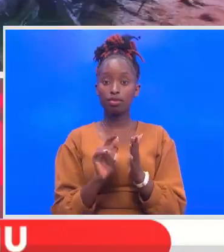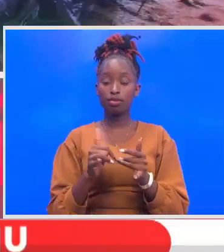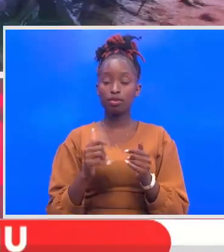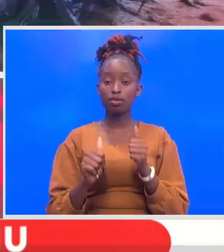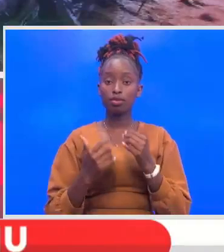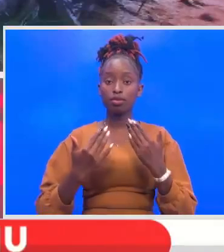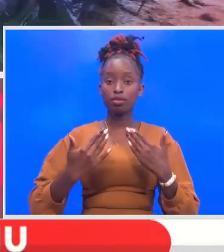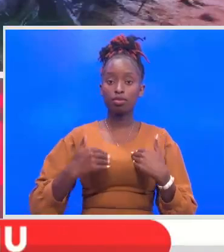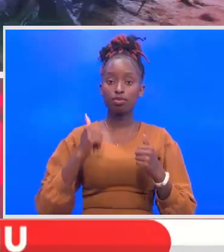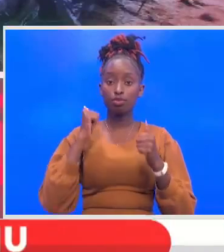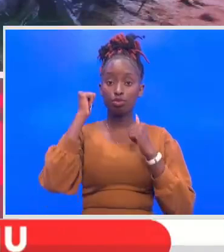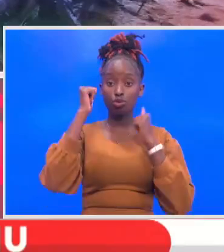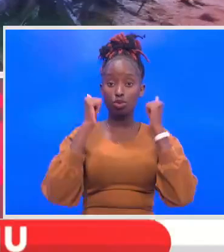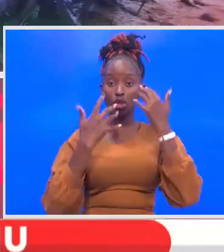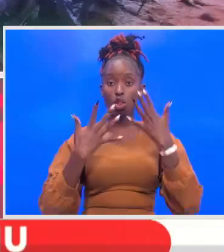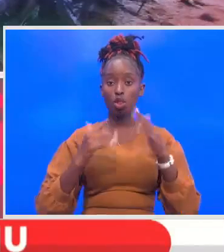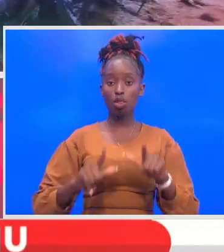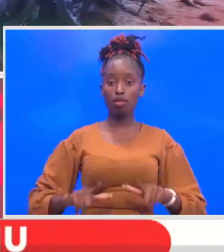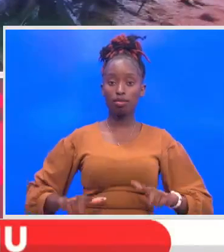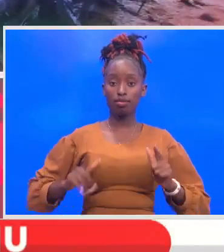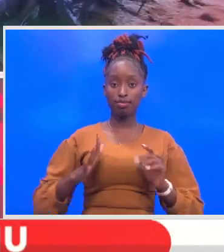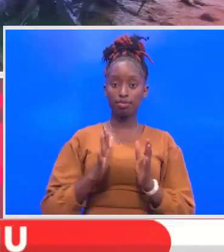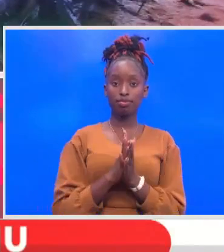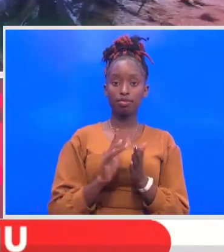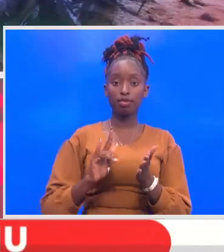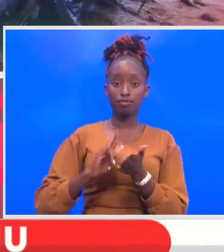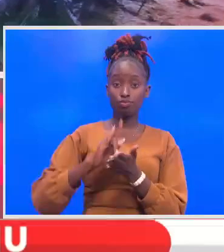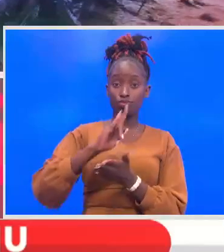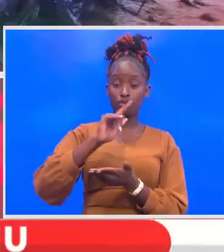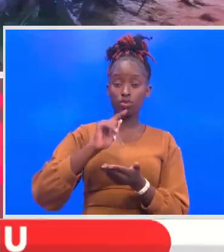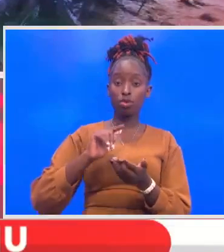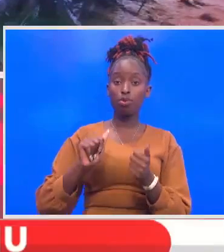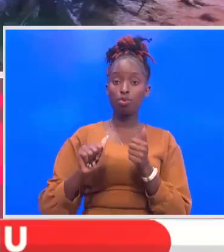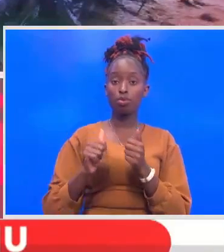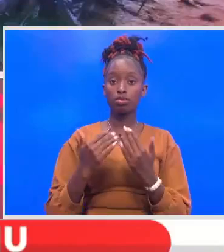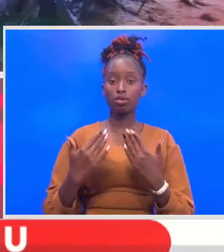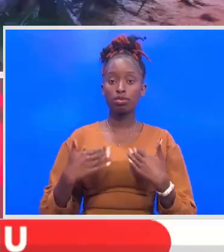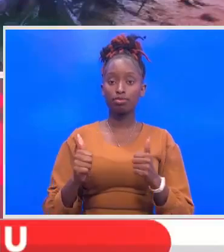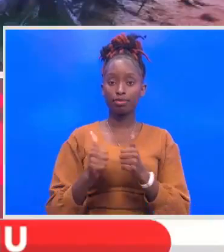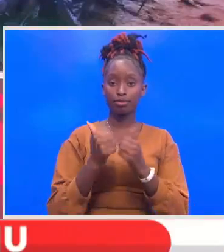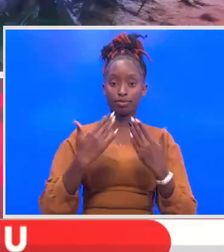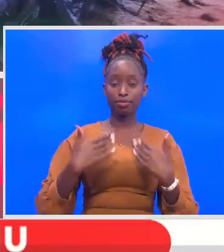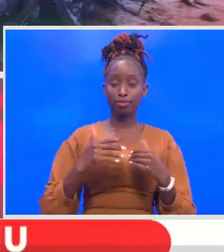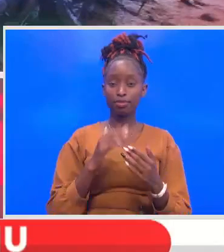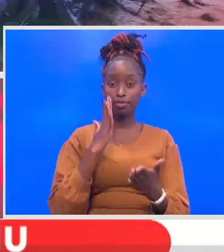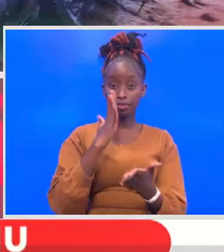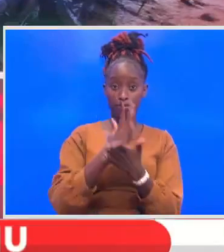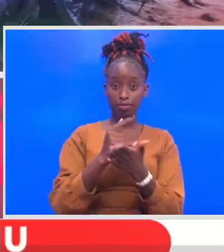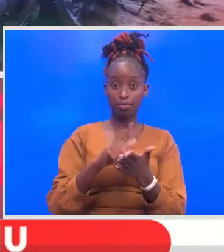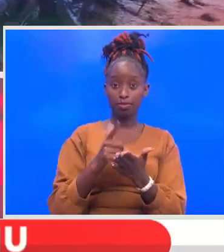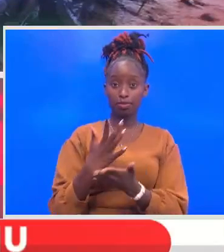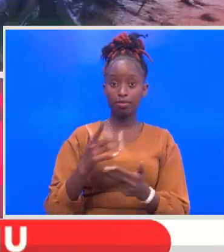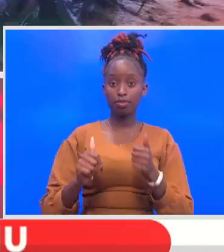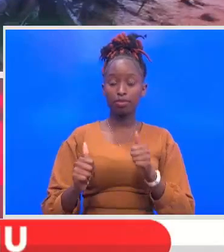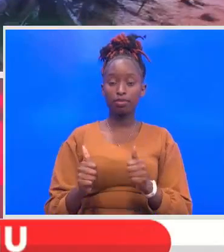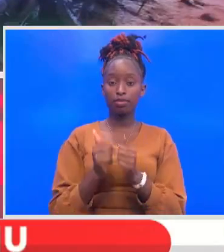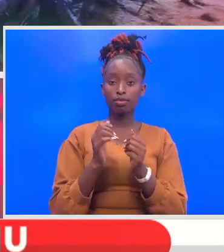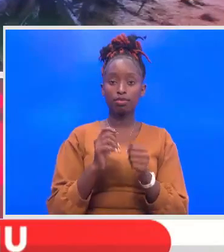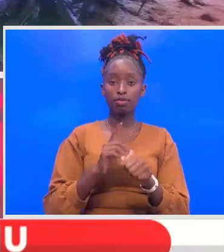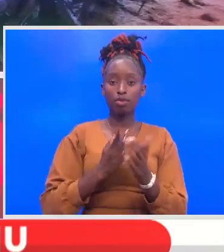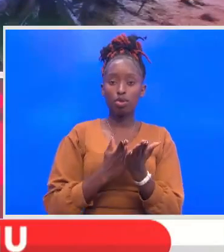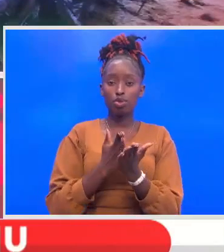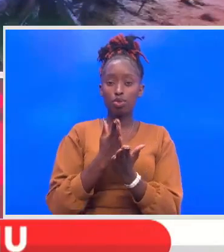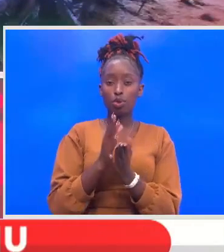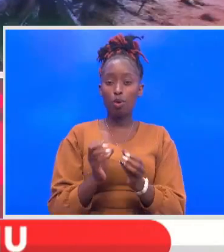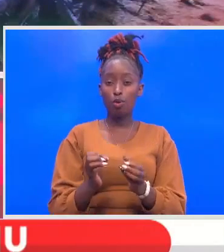And officials have lost their lives in a helicopter crash in Lamu County. Confirming the incident through an official statement,